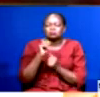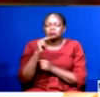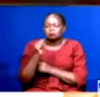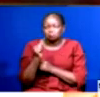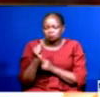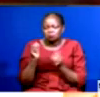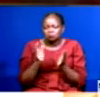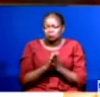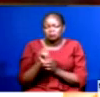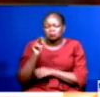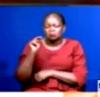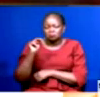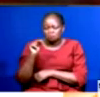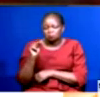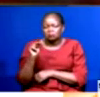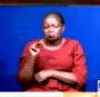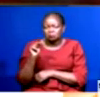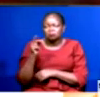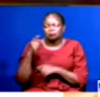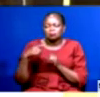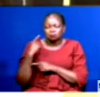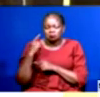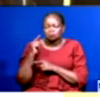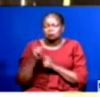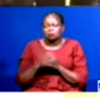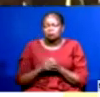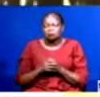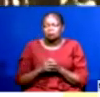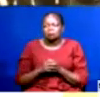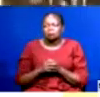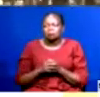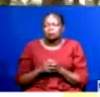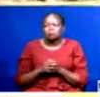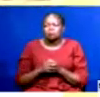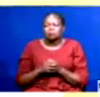and Naerikop winning the junior titles.